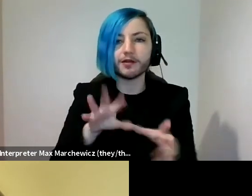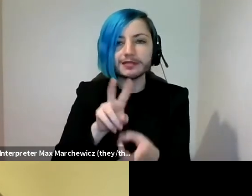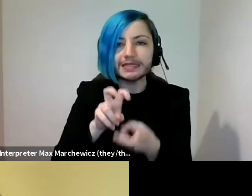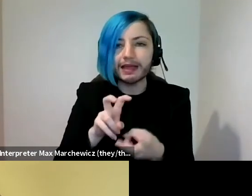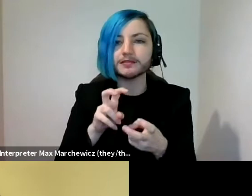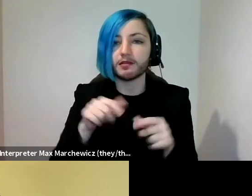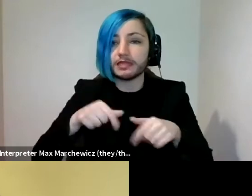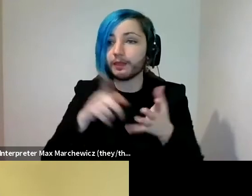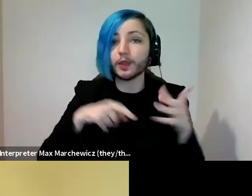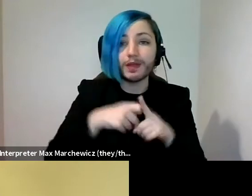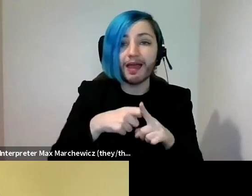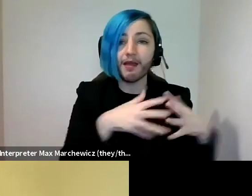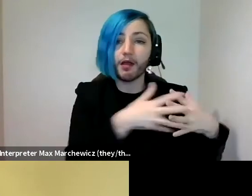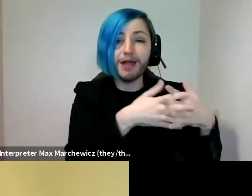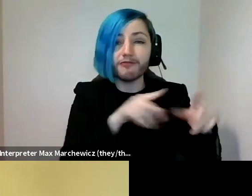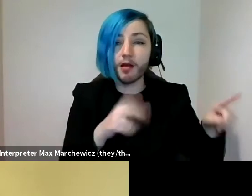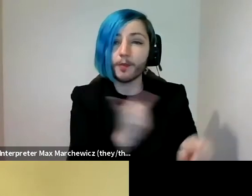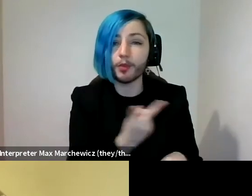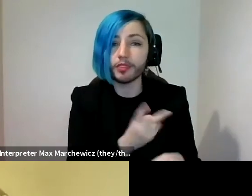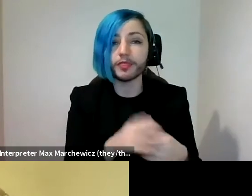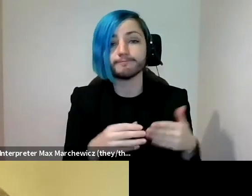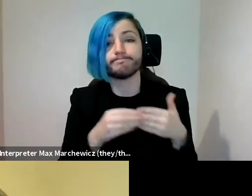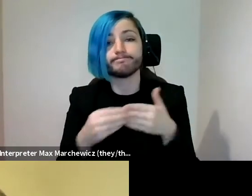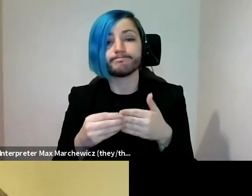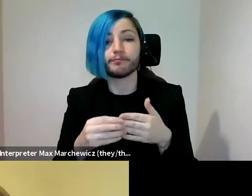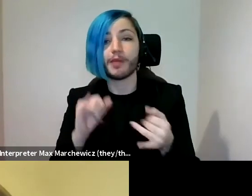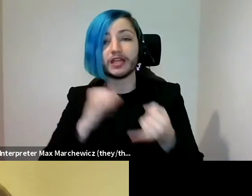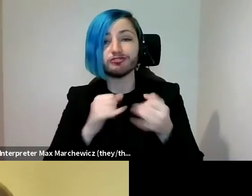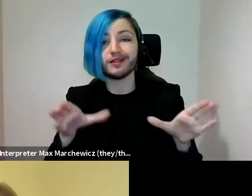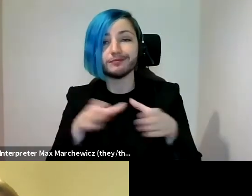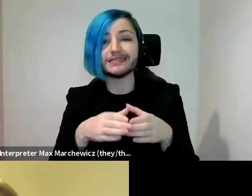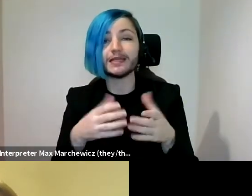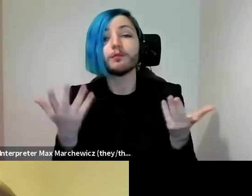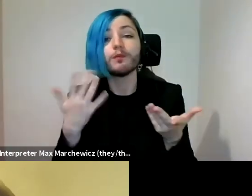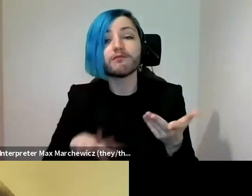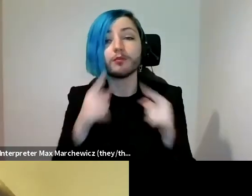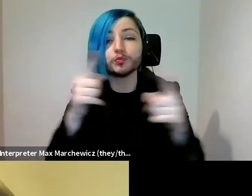the UK and the US, led by Sheila's team at the University of Glasgow.